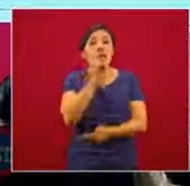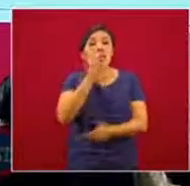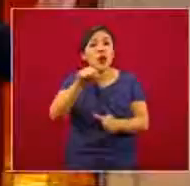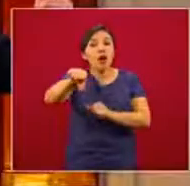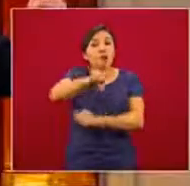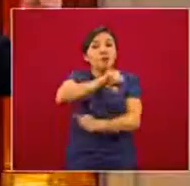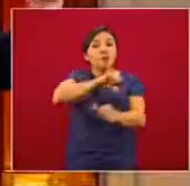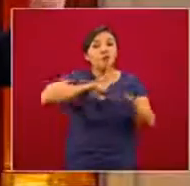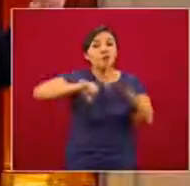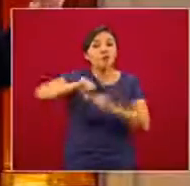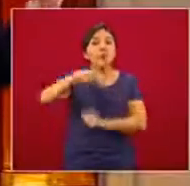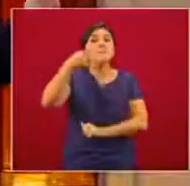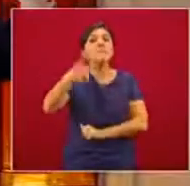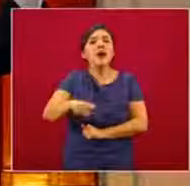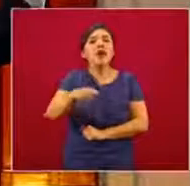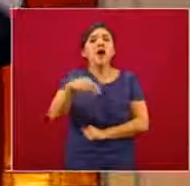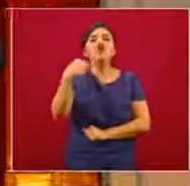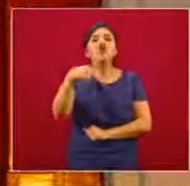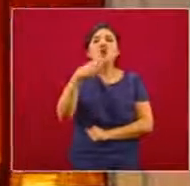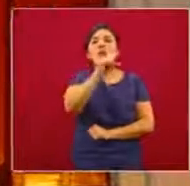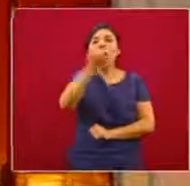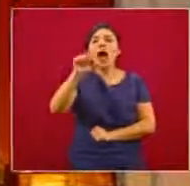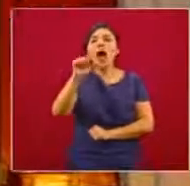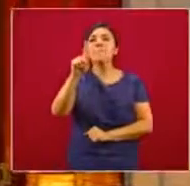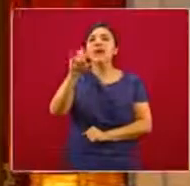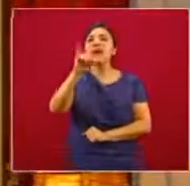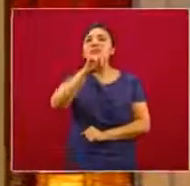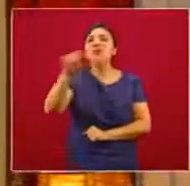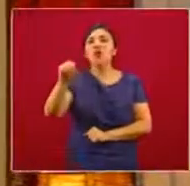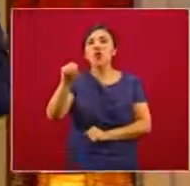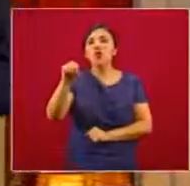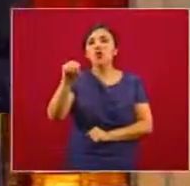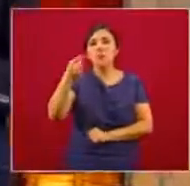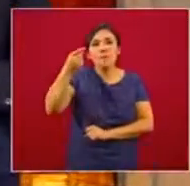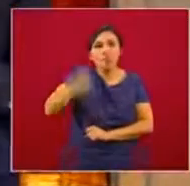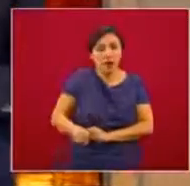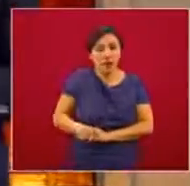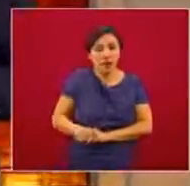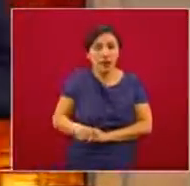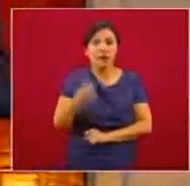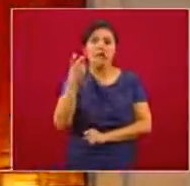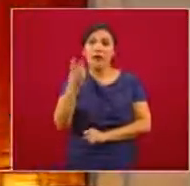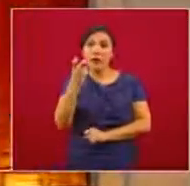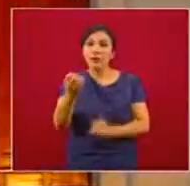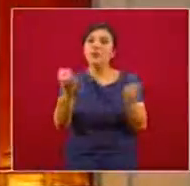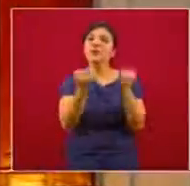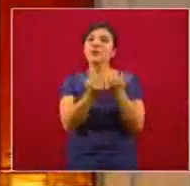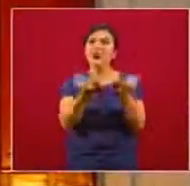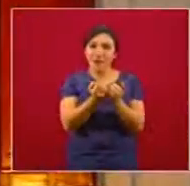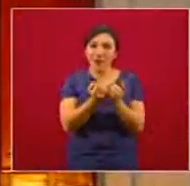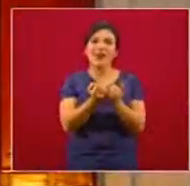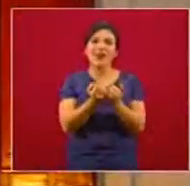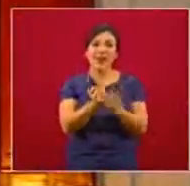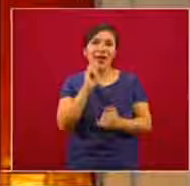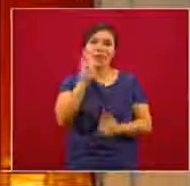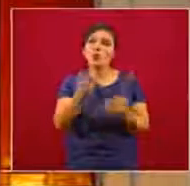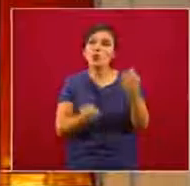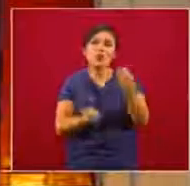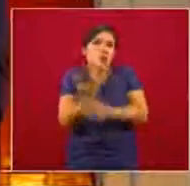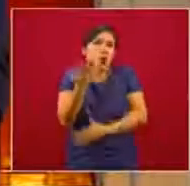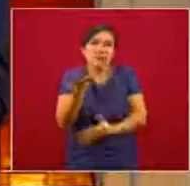And por apellido also we durante todo will su have regreso. an Esto order también of es totalmente